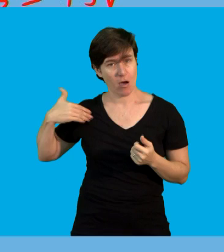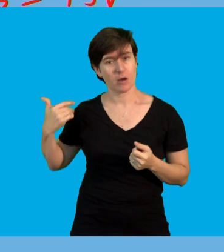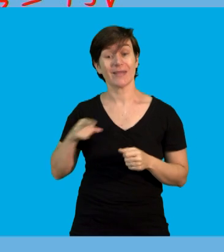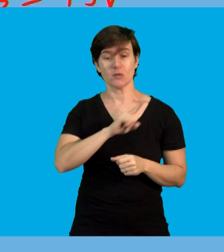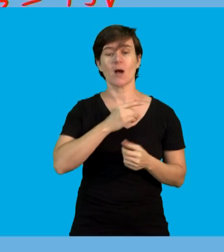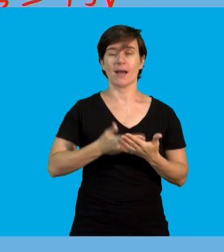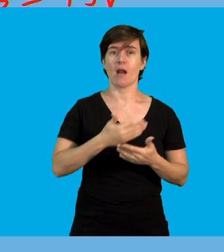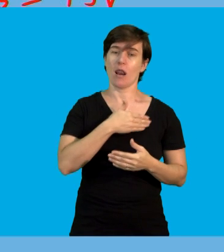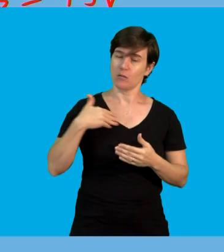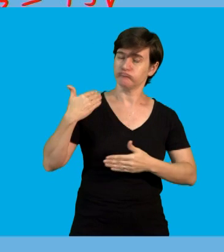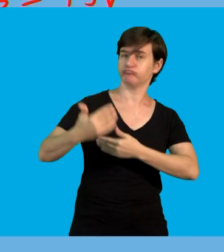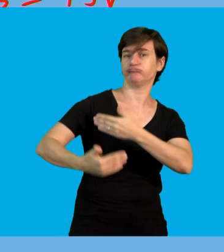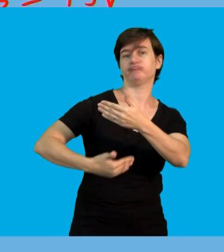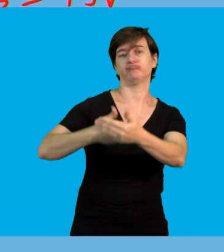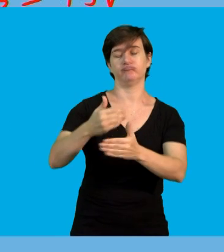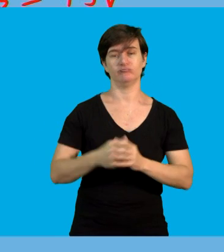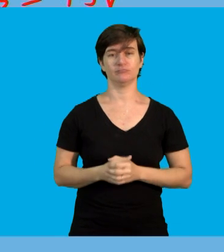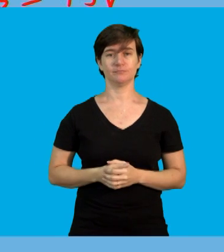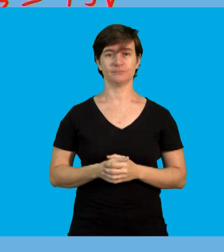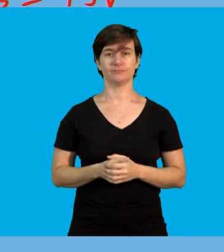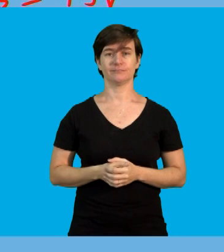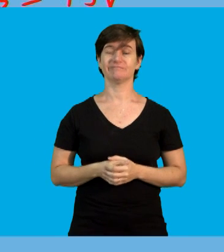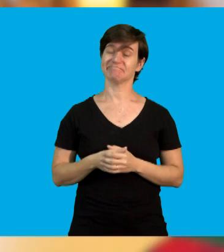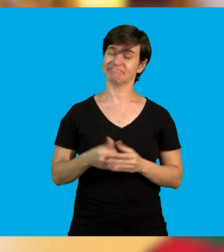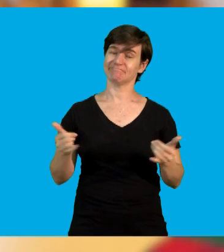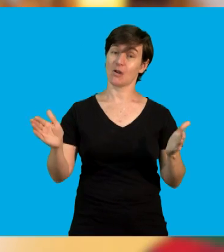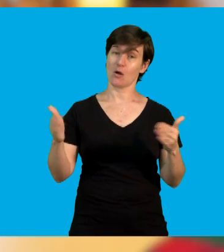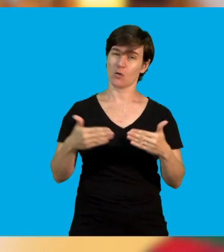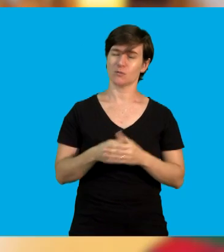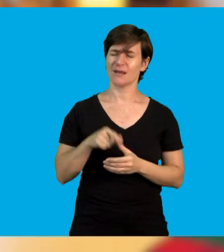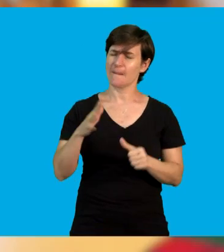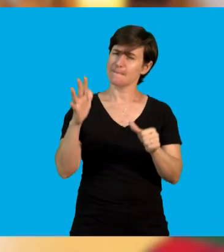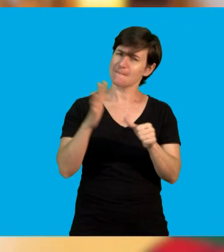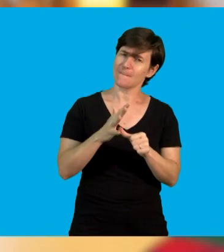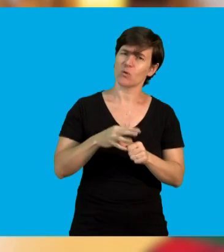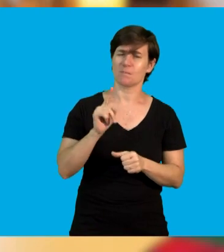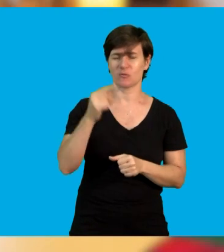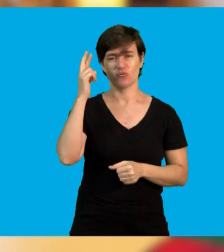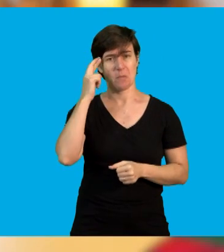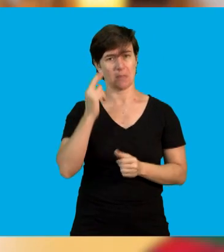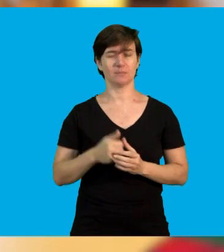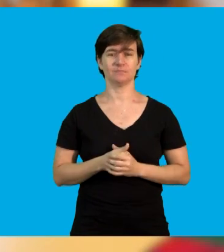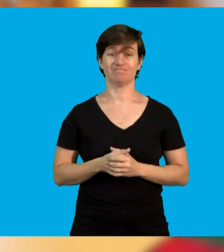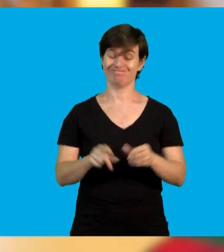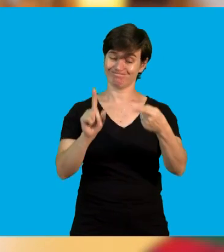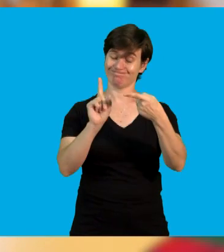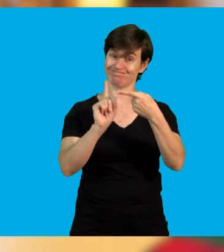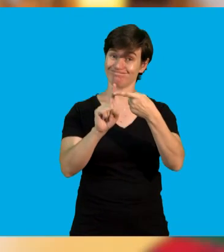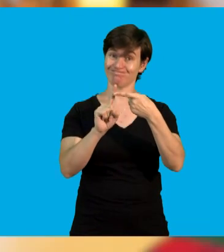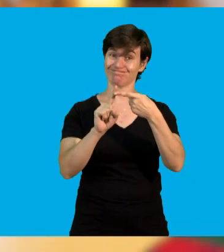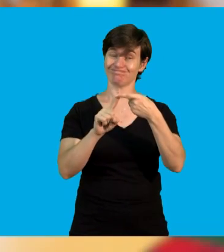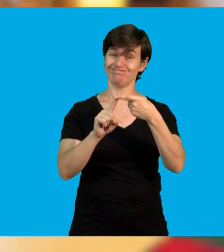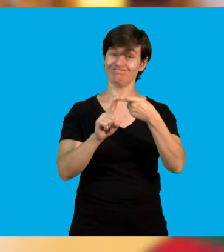current, and that makes them to last longer and longer. So in closing, these are the most important things that you need to